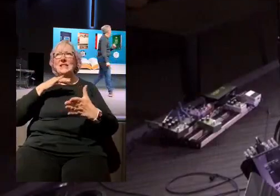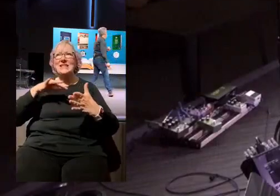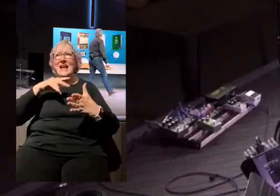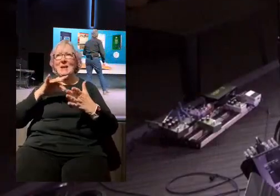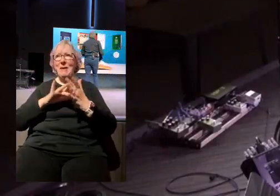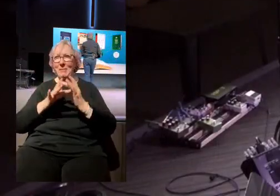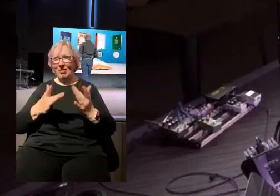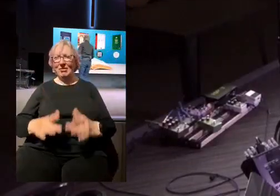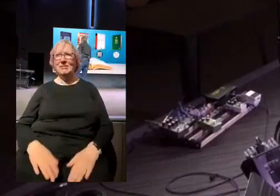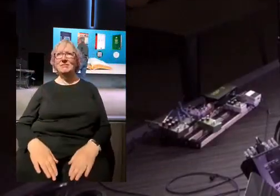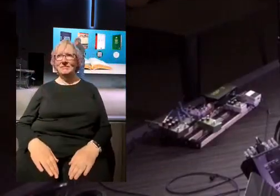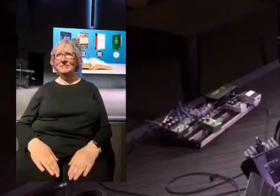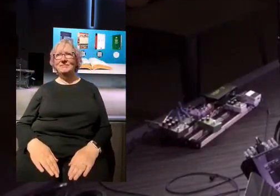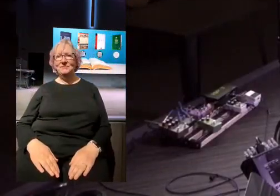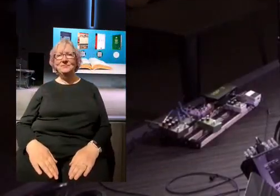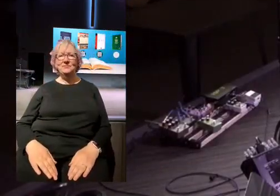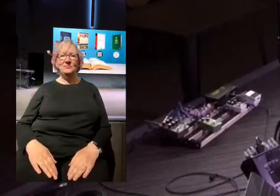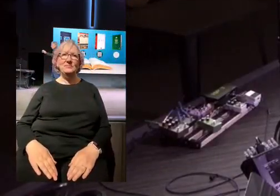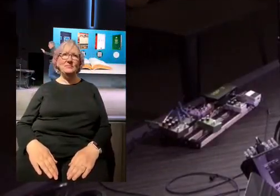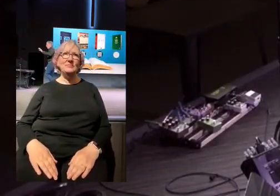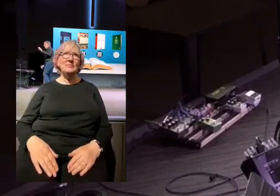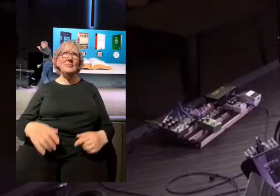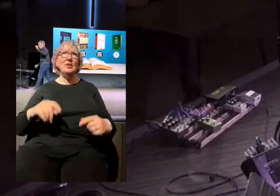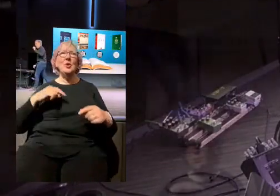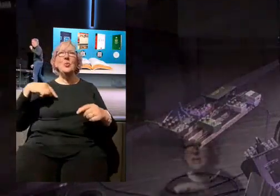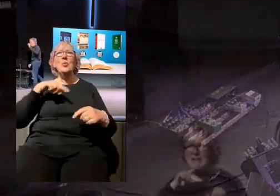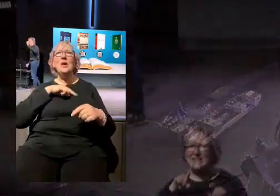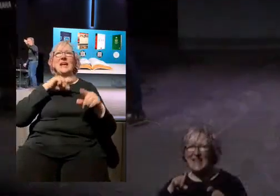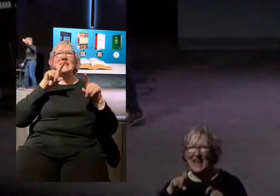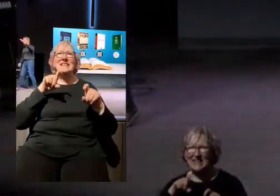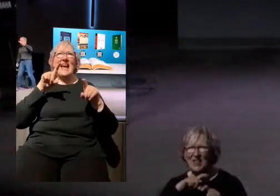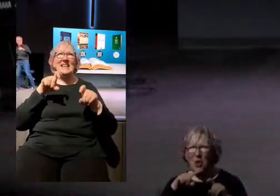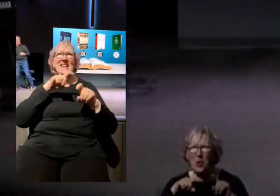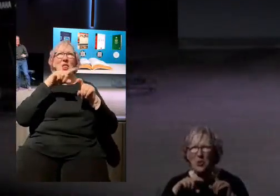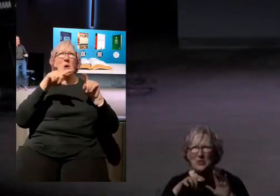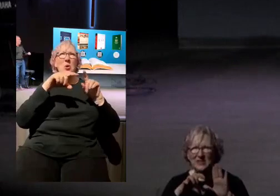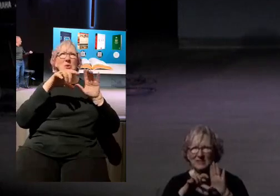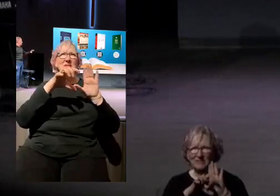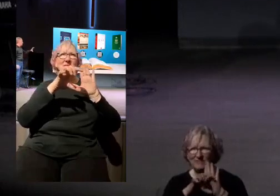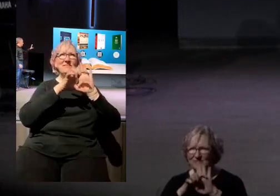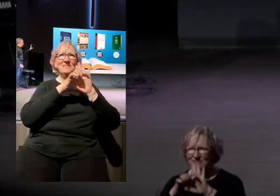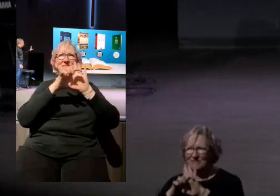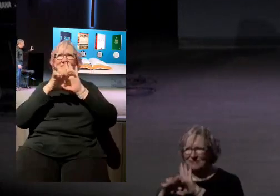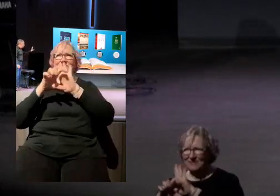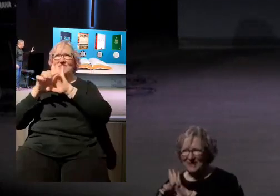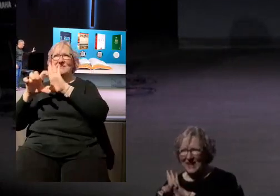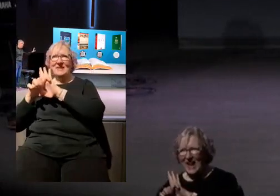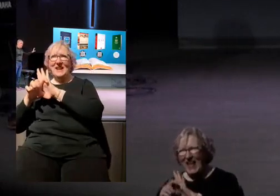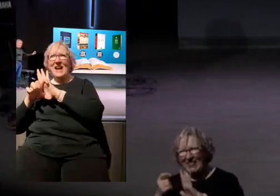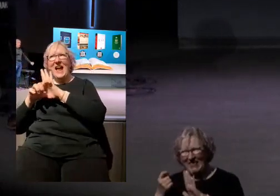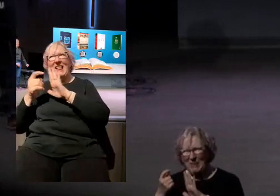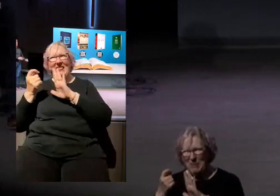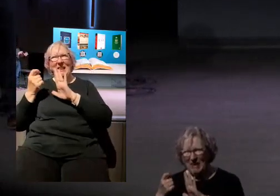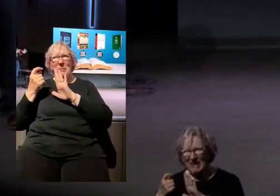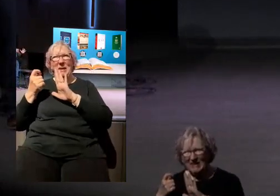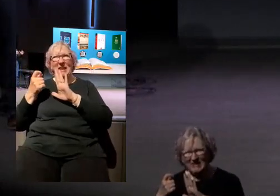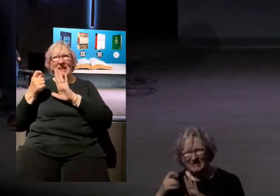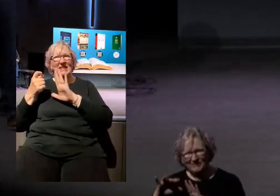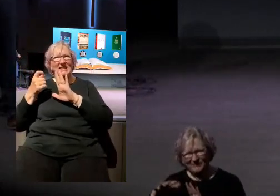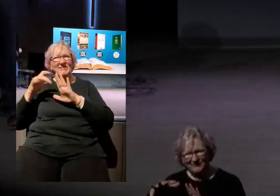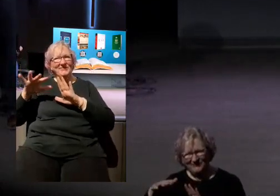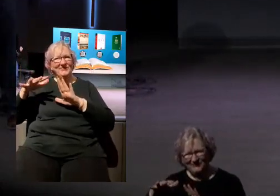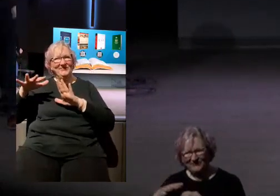could always, we tested this out. The QR codes get a little wonky once you get past a certain place. But if you take a picture of this, put it on your